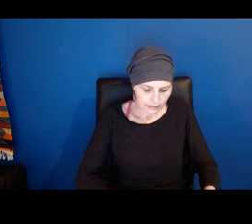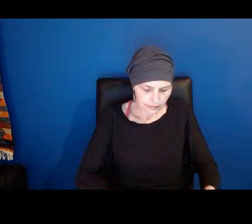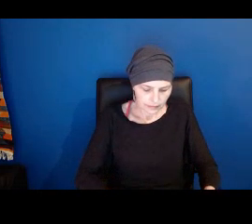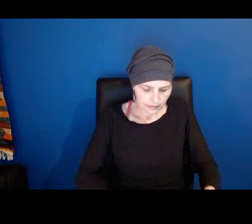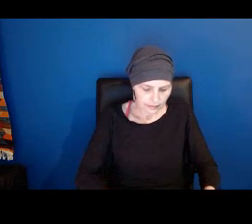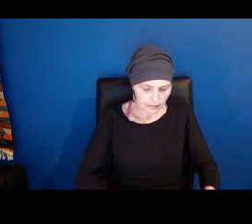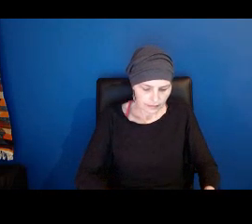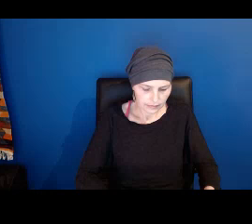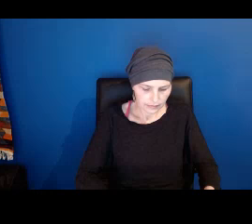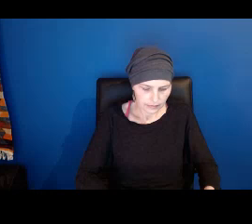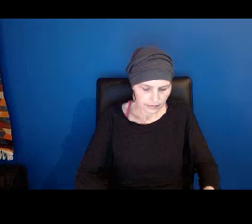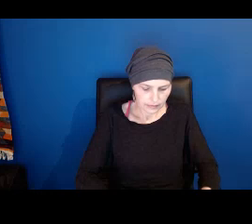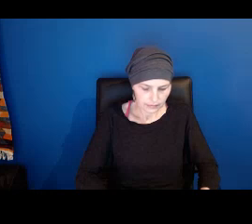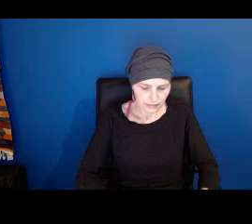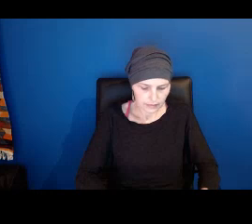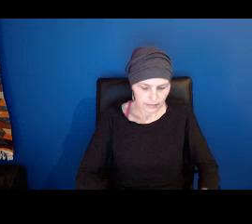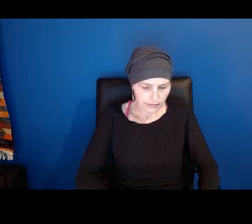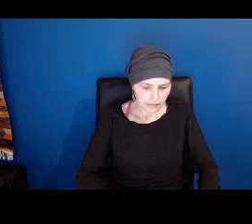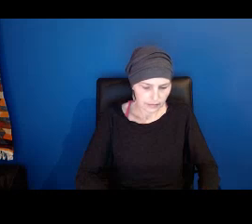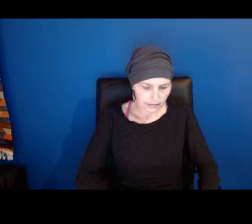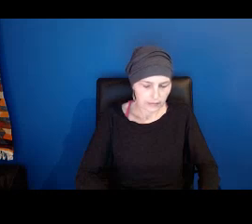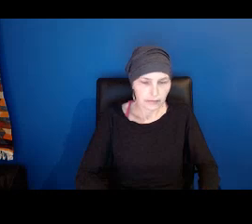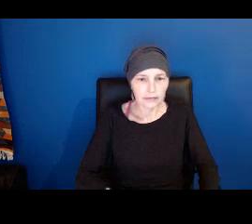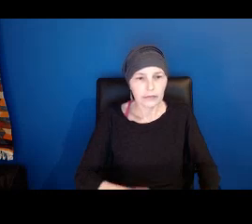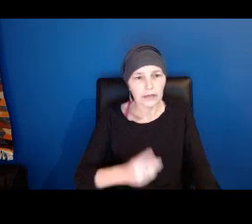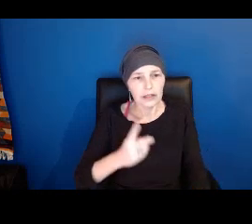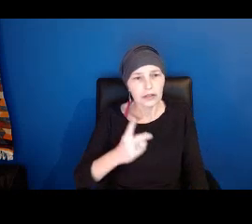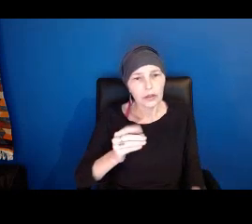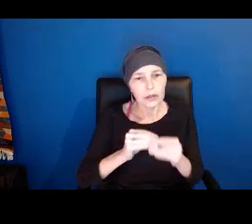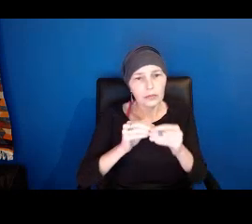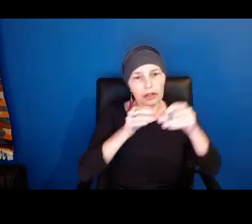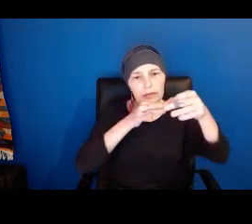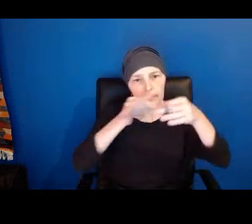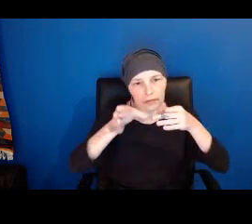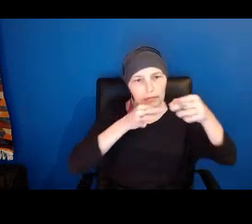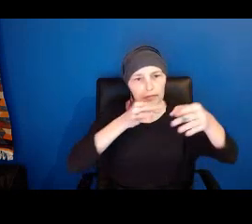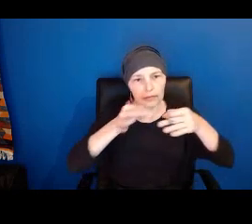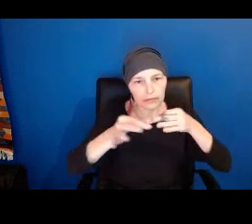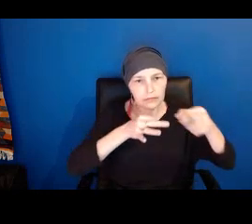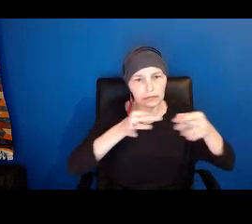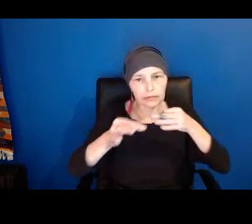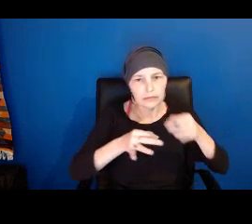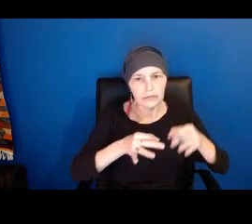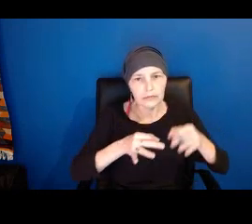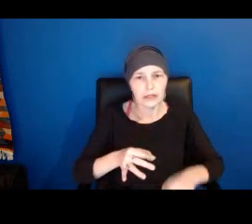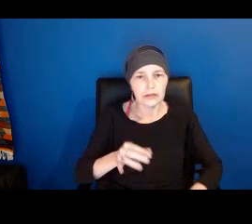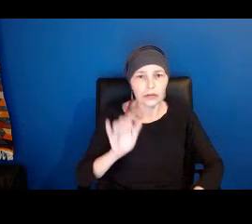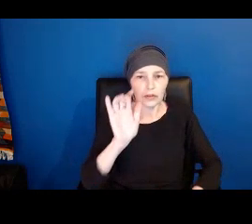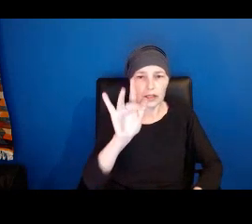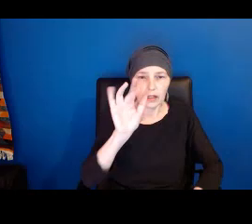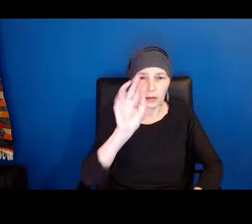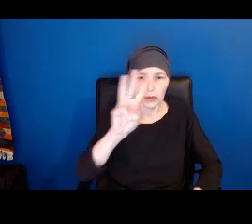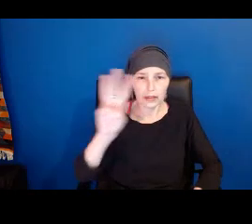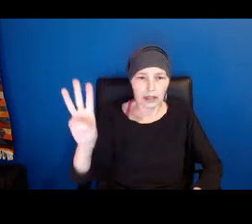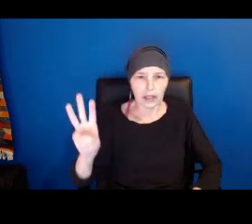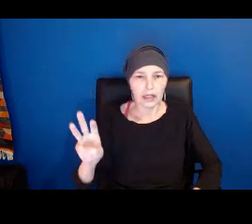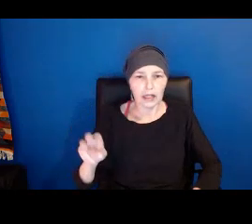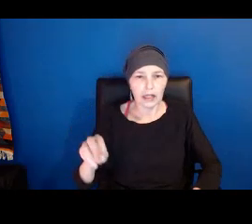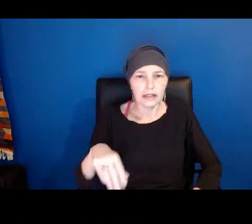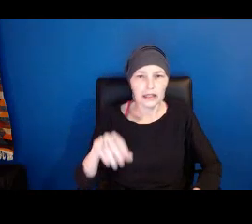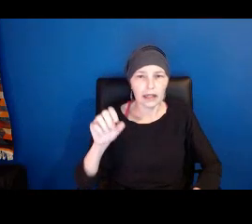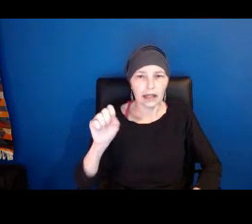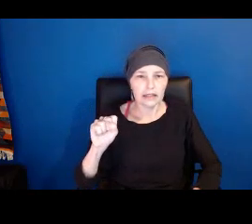So one more walkthrough here of SoCalGas's webpage. So again, if you click on our SB 1221